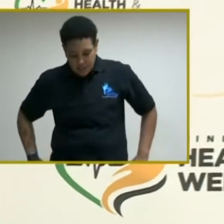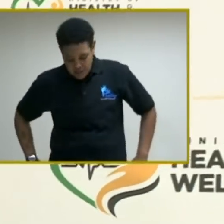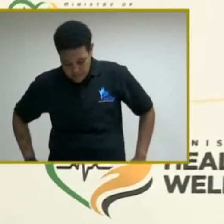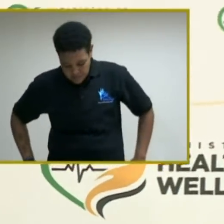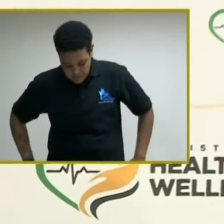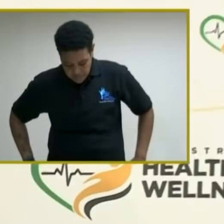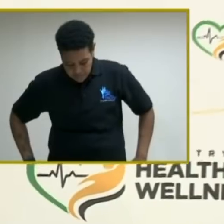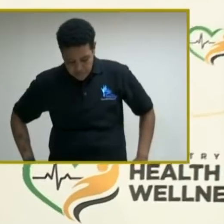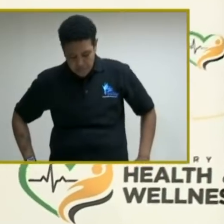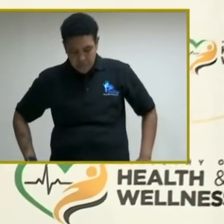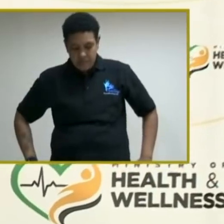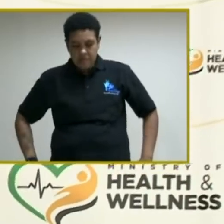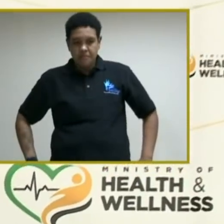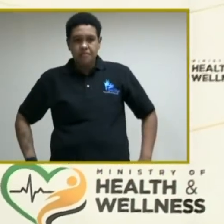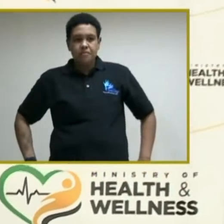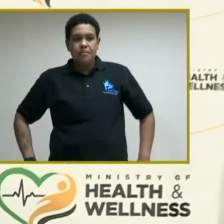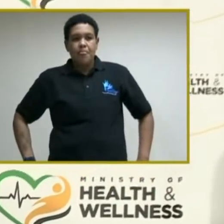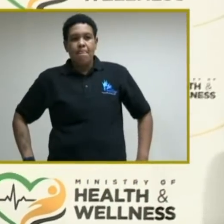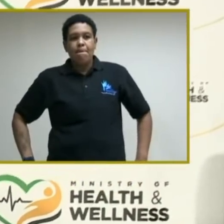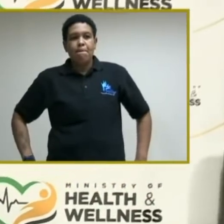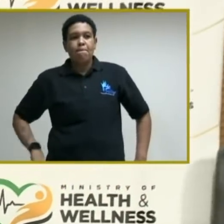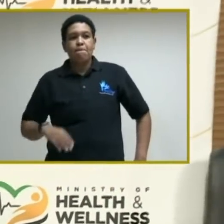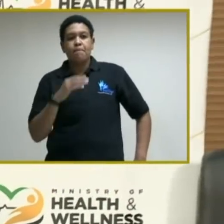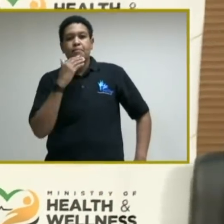Thank you very much. We're going to go to Emma Lewis.